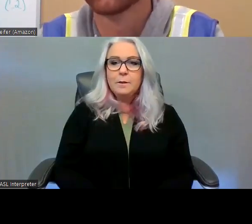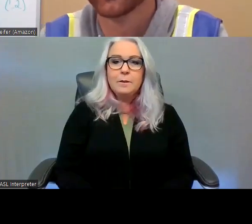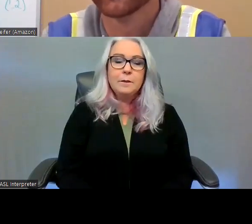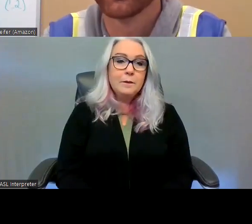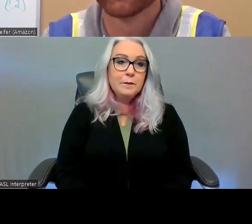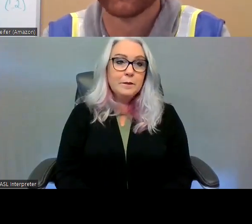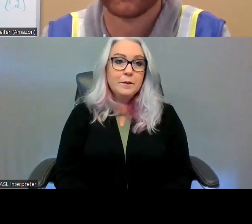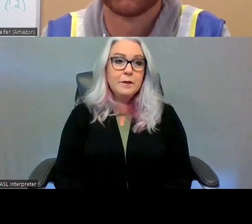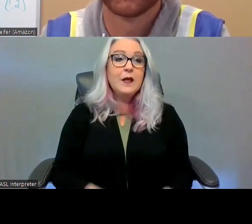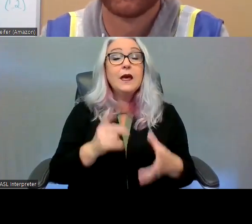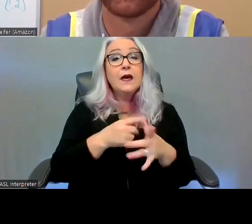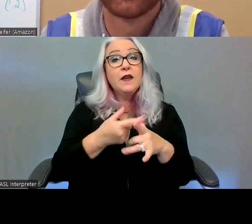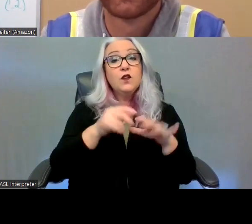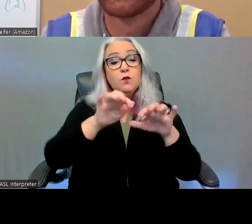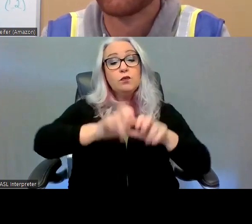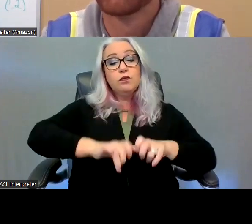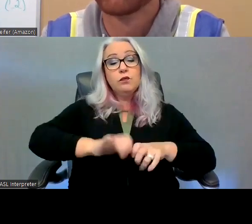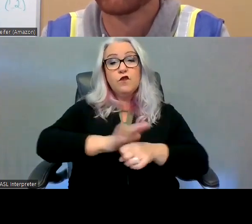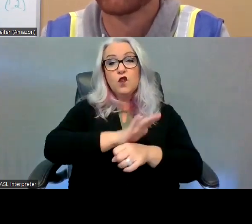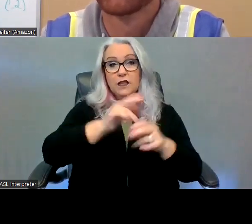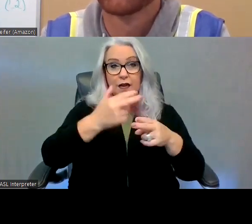And this is where you'll type your full name in.